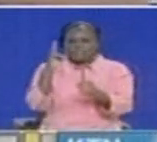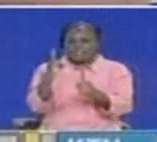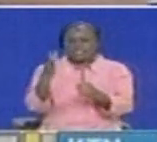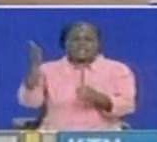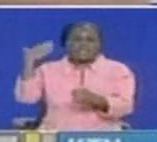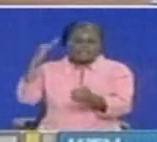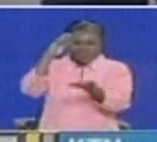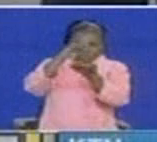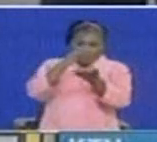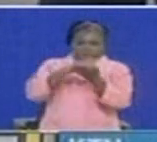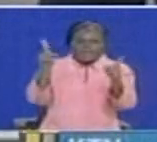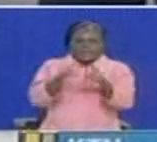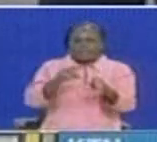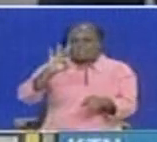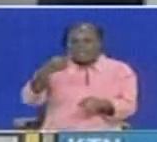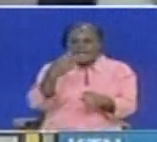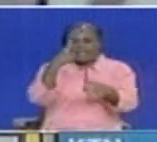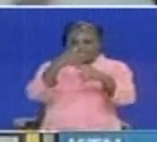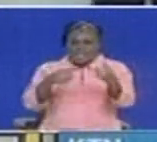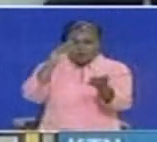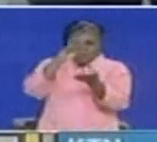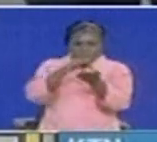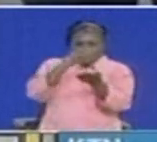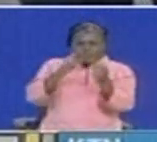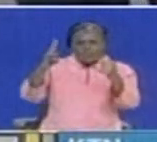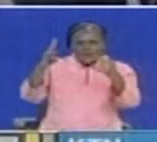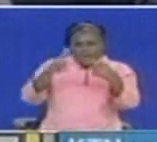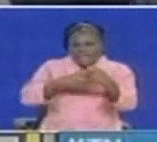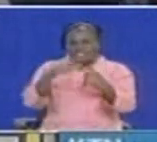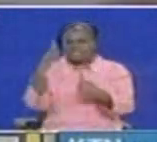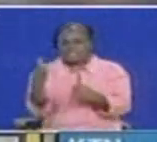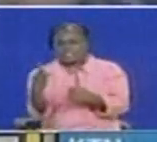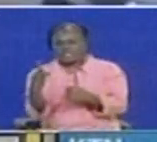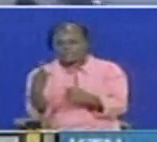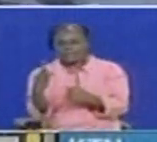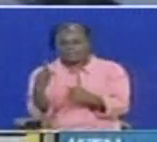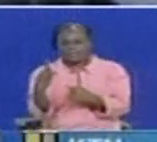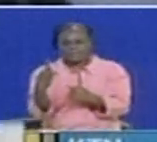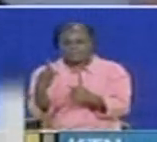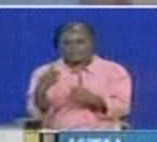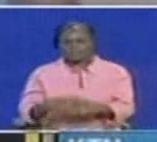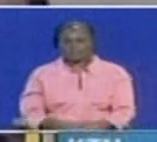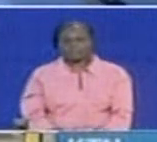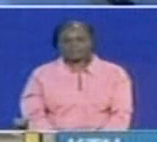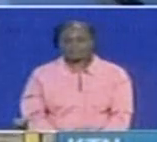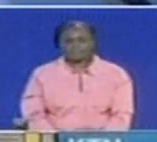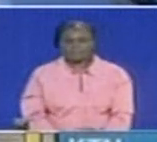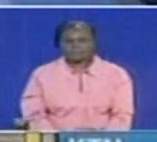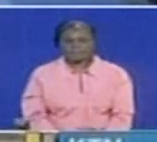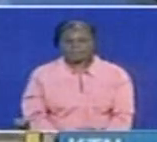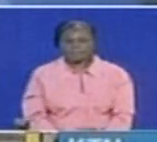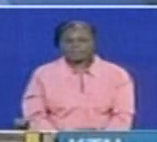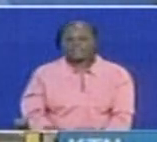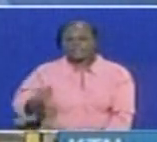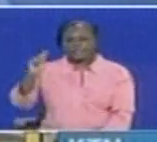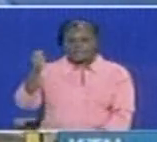year, while earnings for the third year in a row fell to 93 billion shillings. Michael Karanja, KTN Business. The